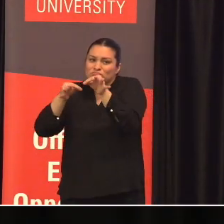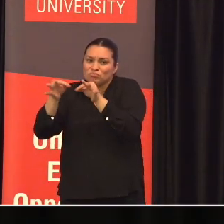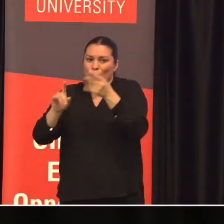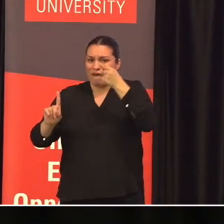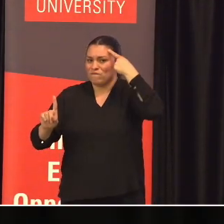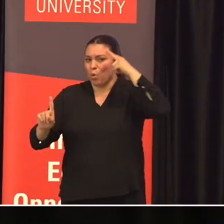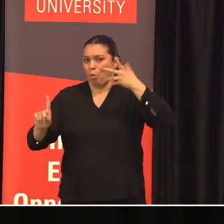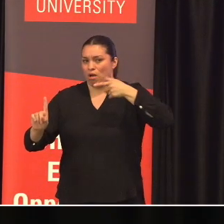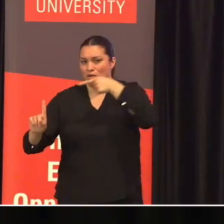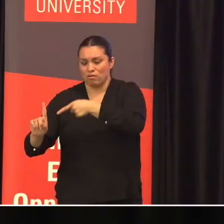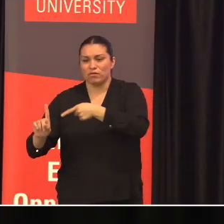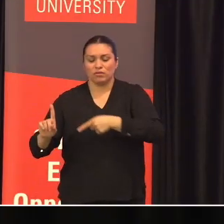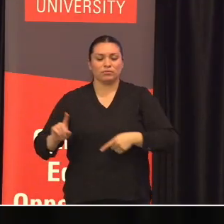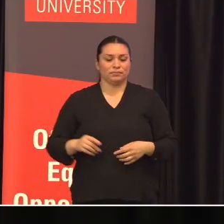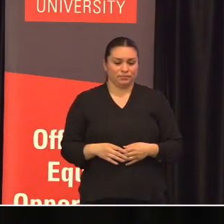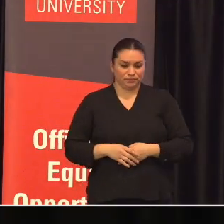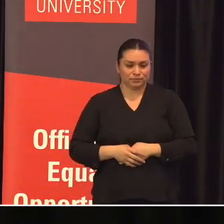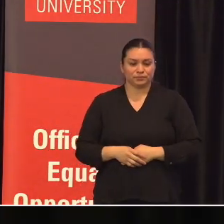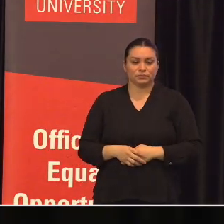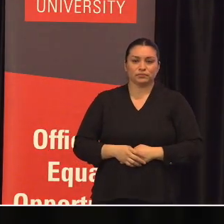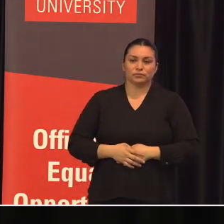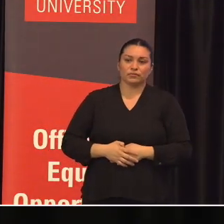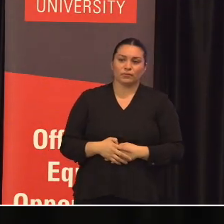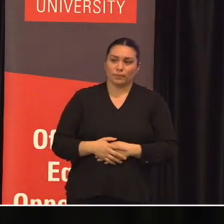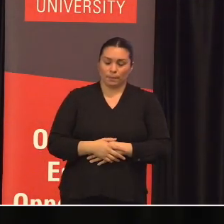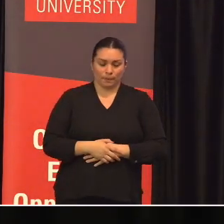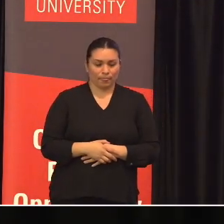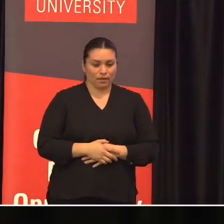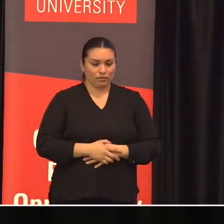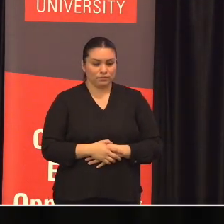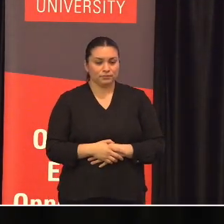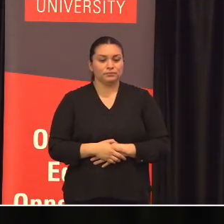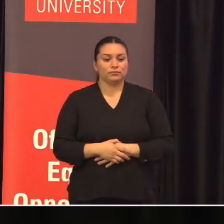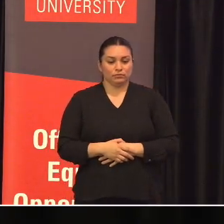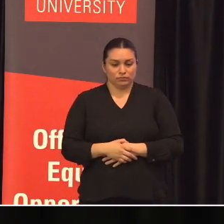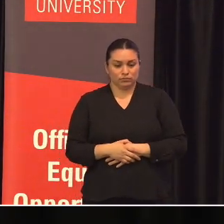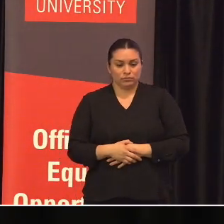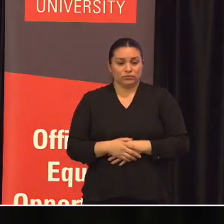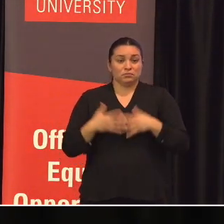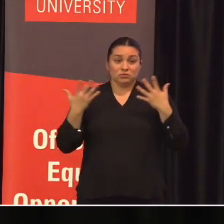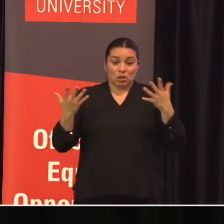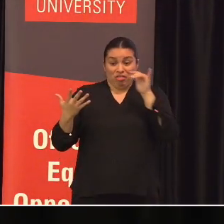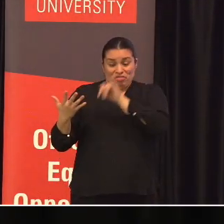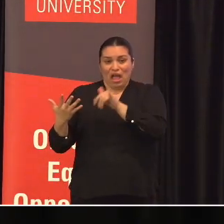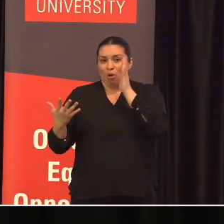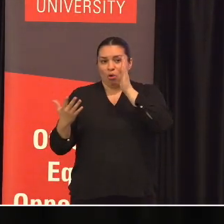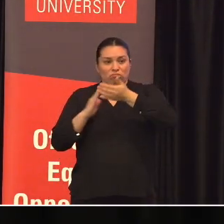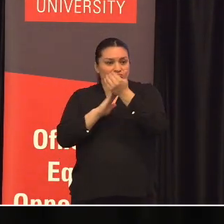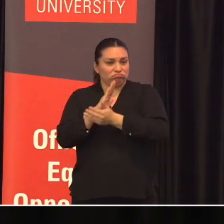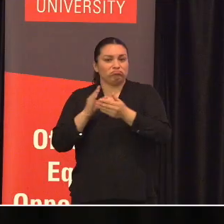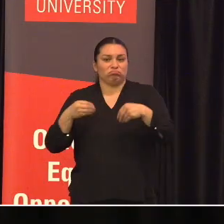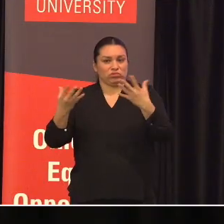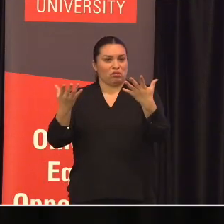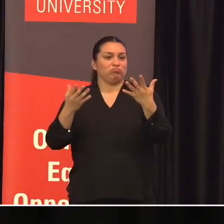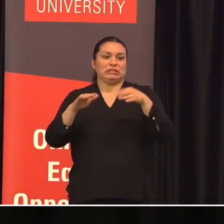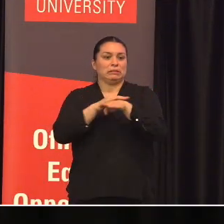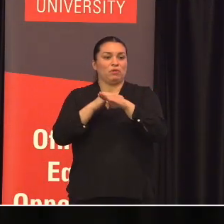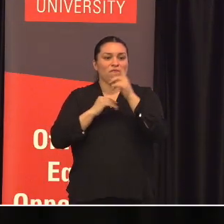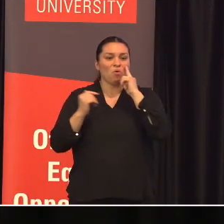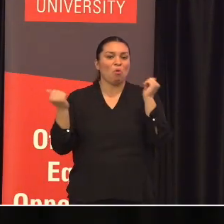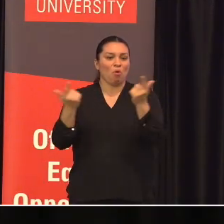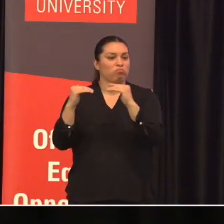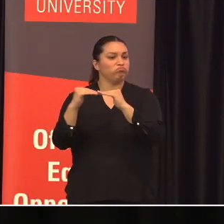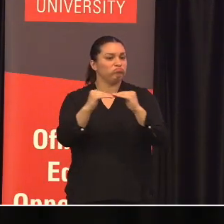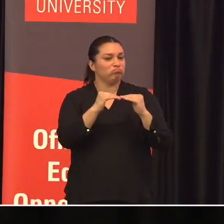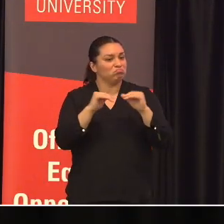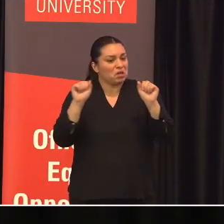those words anymore. But be ready to offer a fully accessible version. It's hard to know when you're mass mailing who needs large print